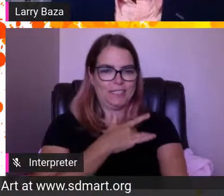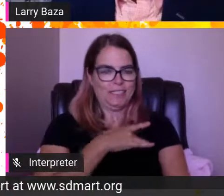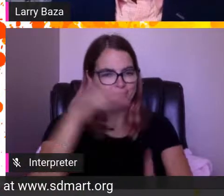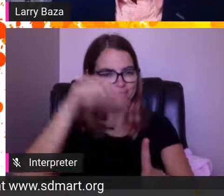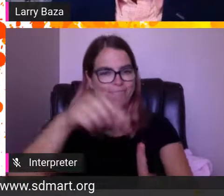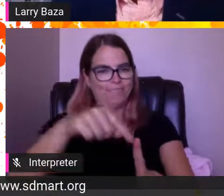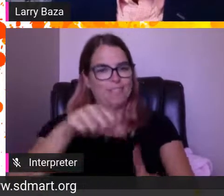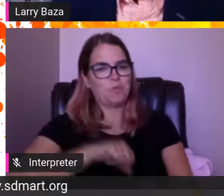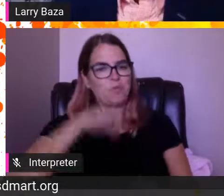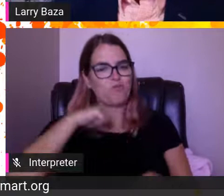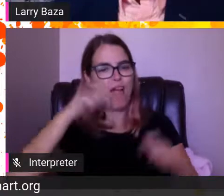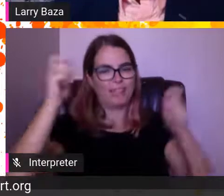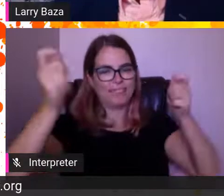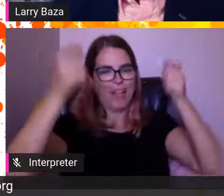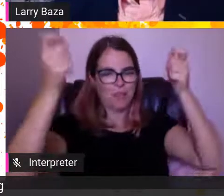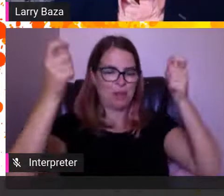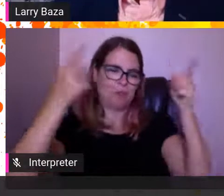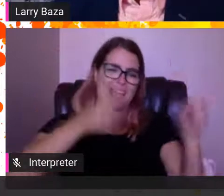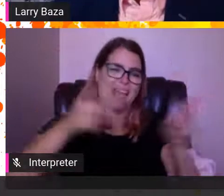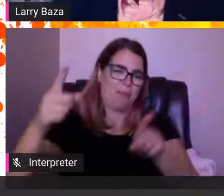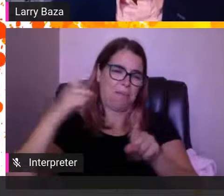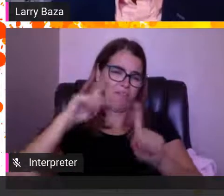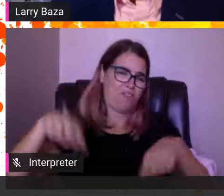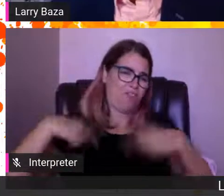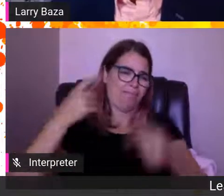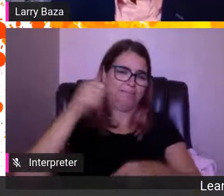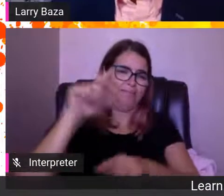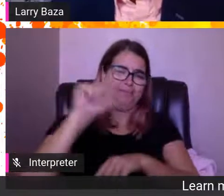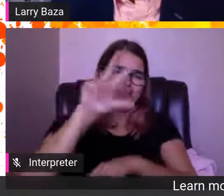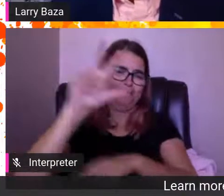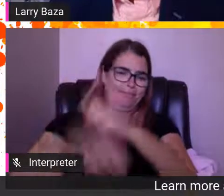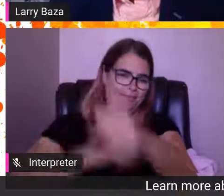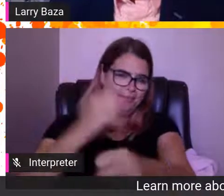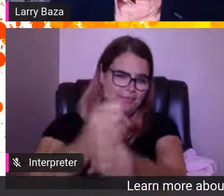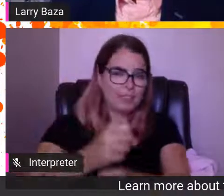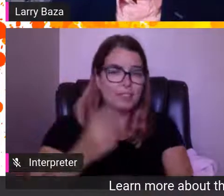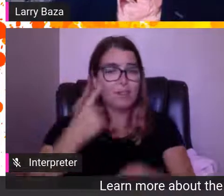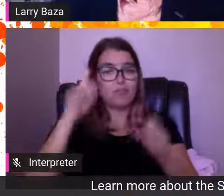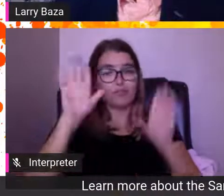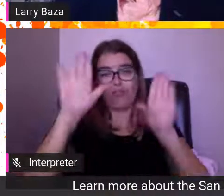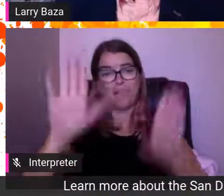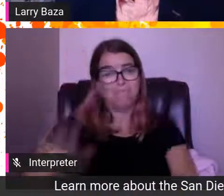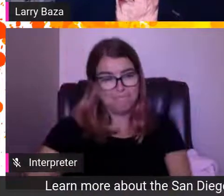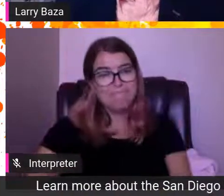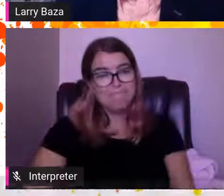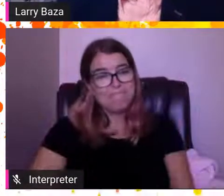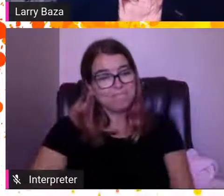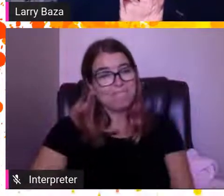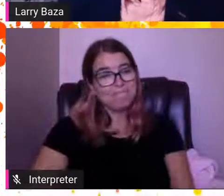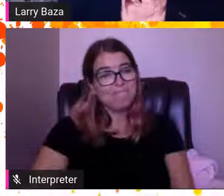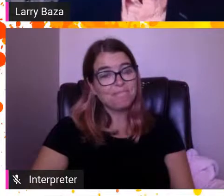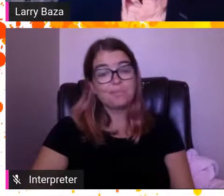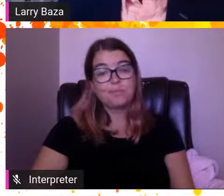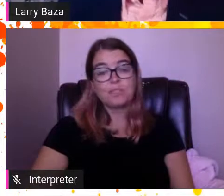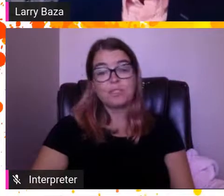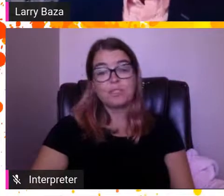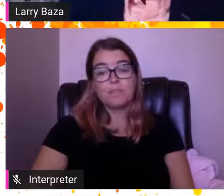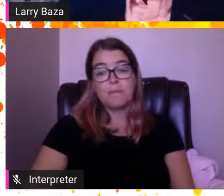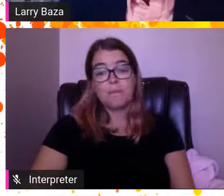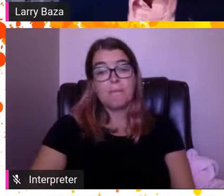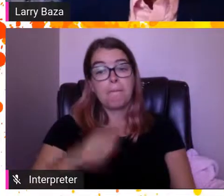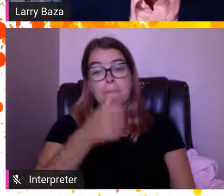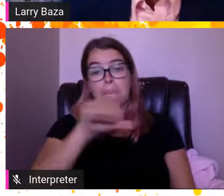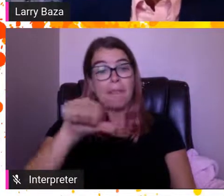Pride celebrations have been happening for decades. So I think it's great. Is there anything, any